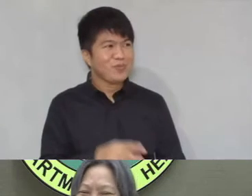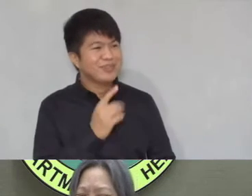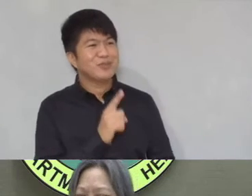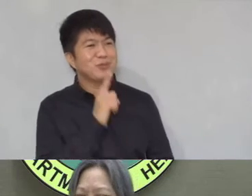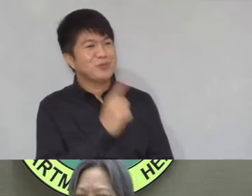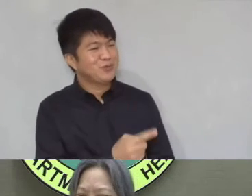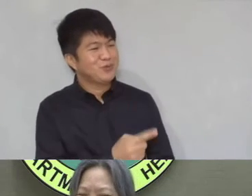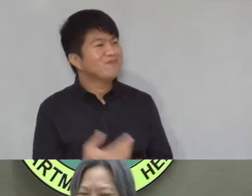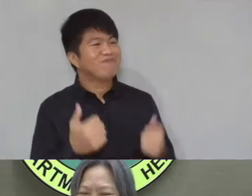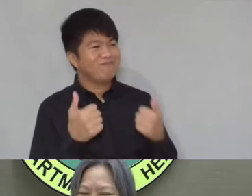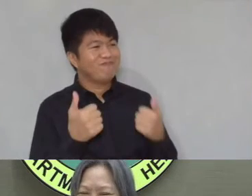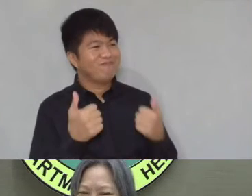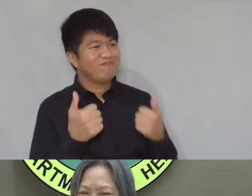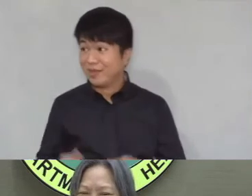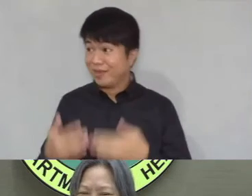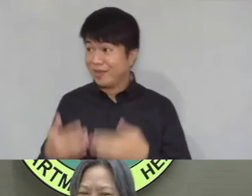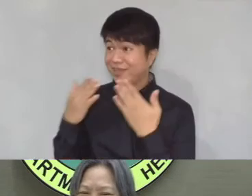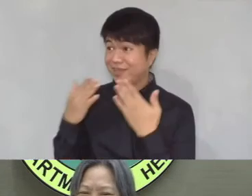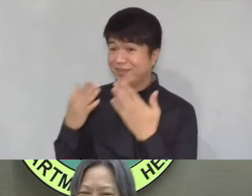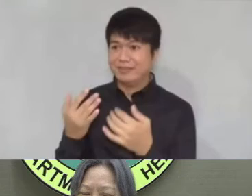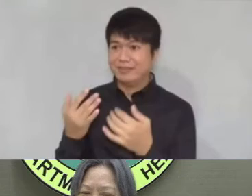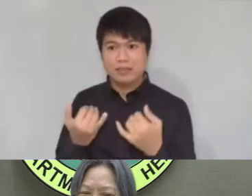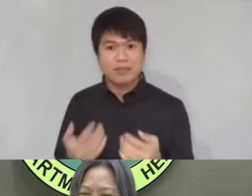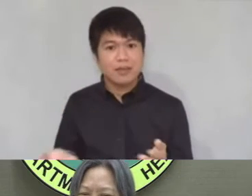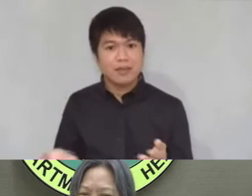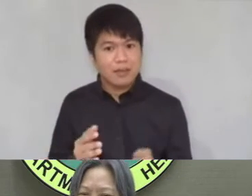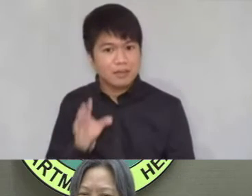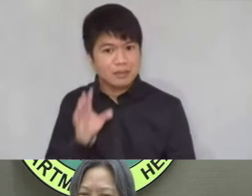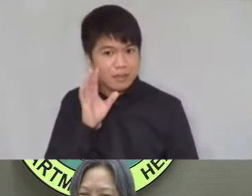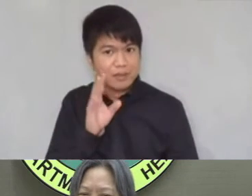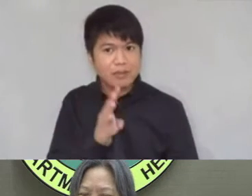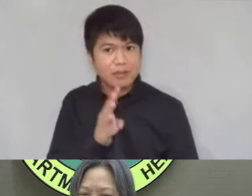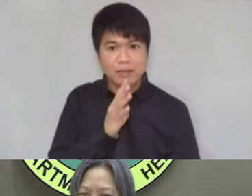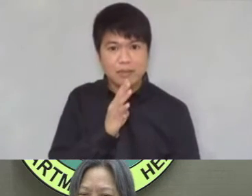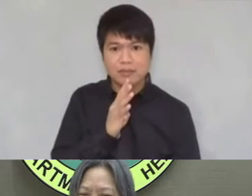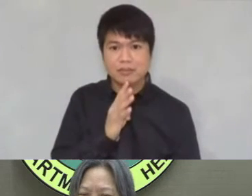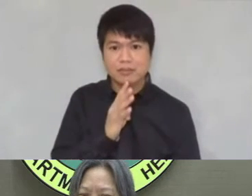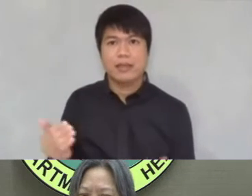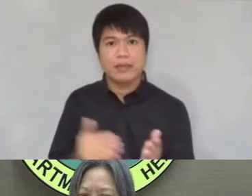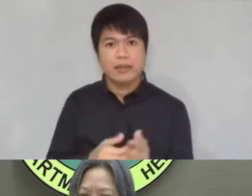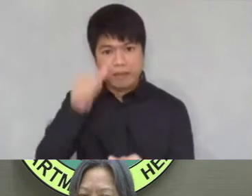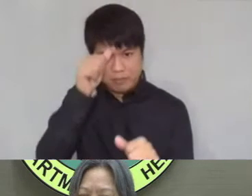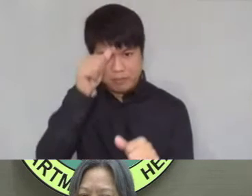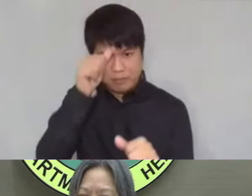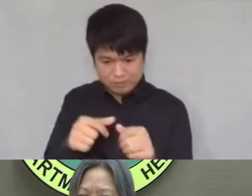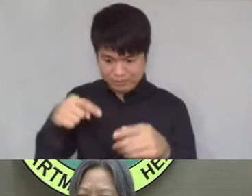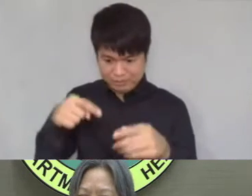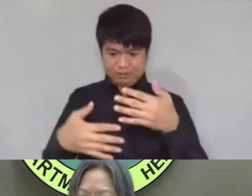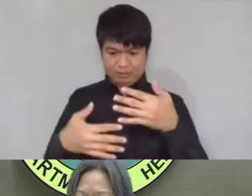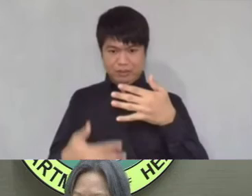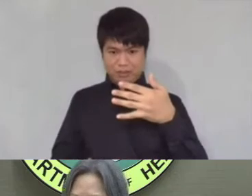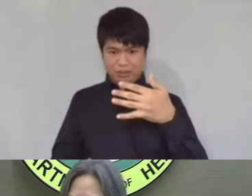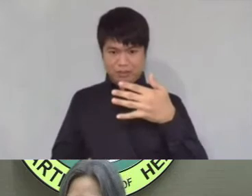problem. Thank you very much. Thank you. Sige. Again, a reminder for you to look into the polls and